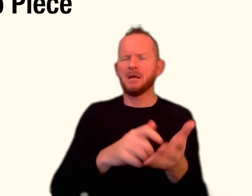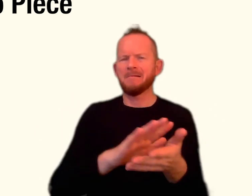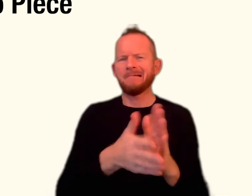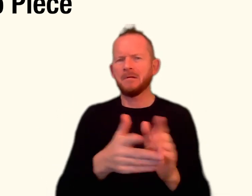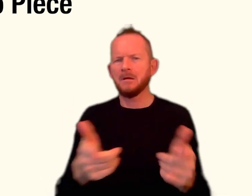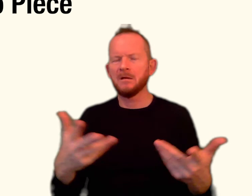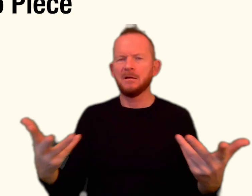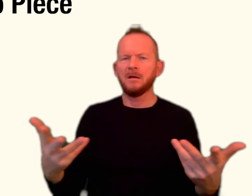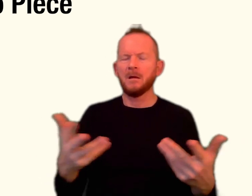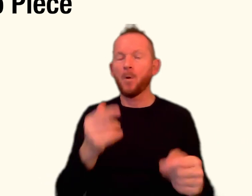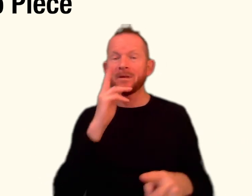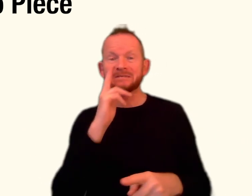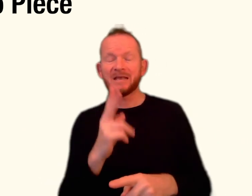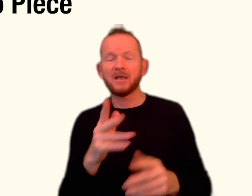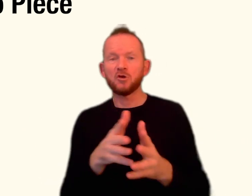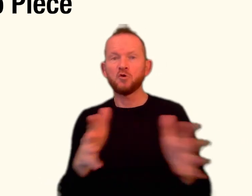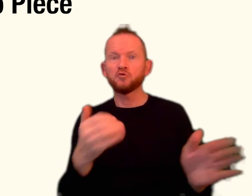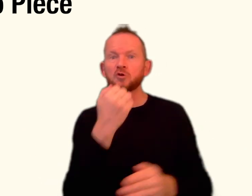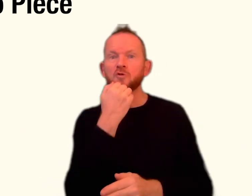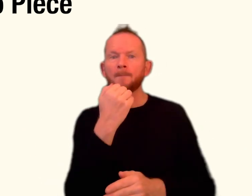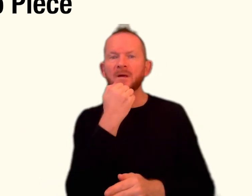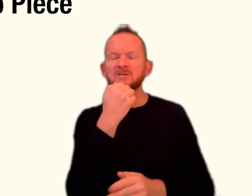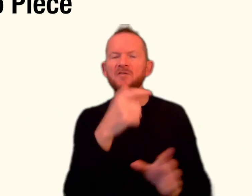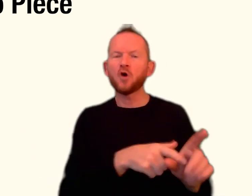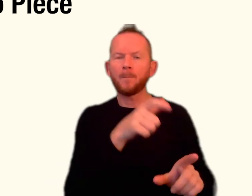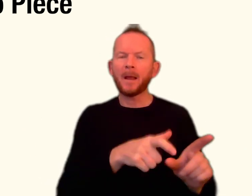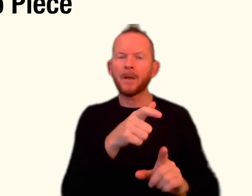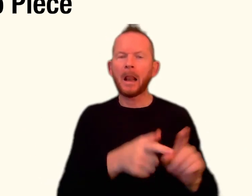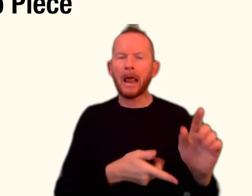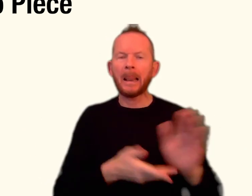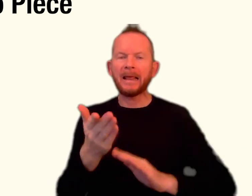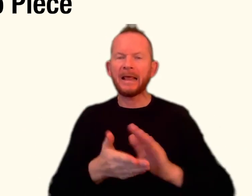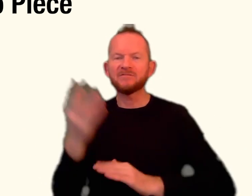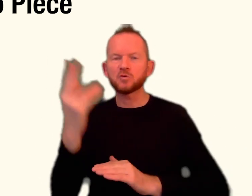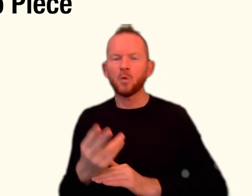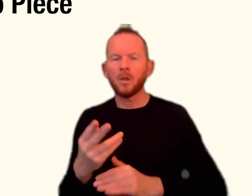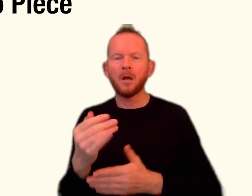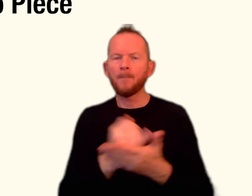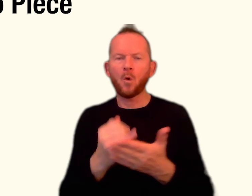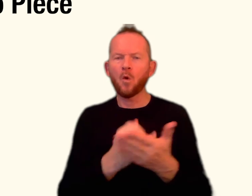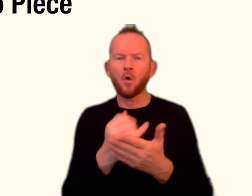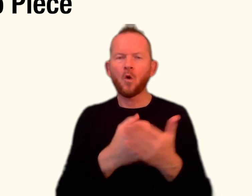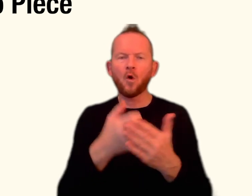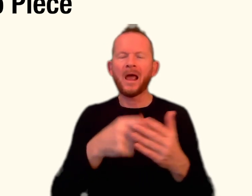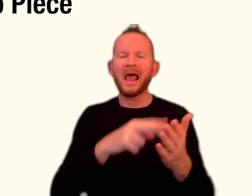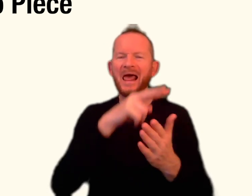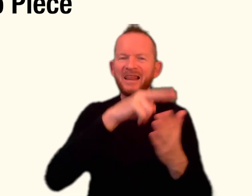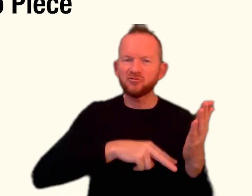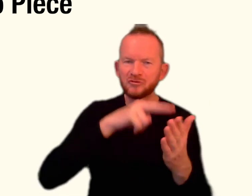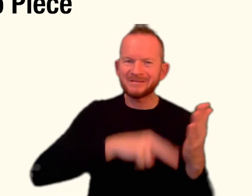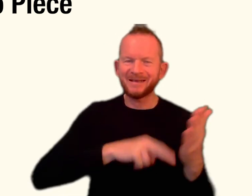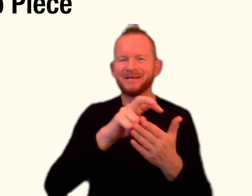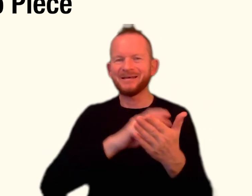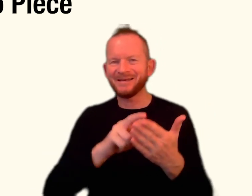we do see huge numbers of young people leaving school with poor rates of literacy and increasingly